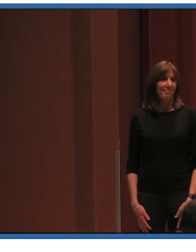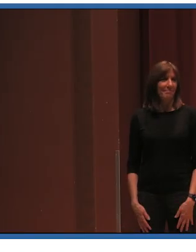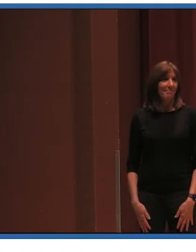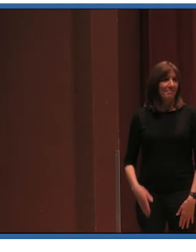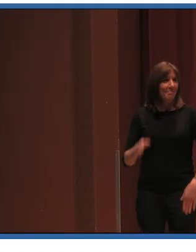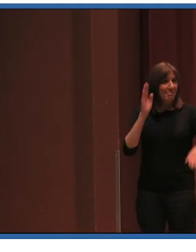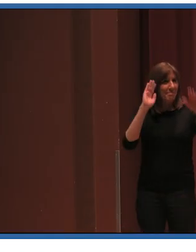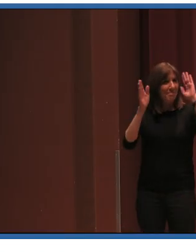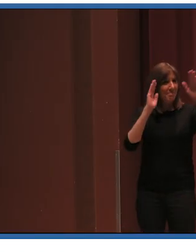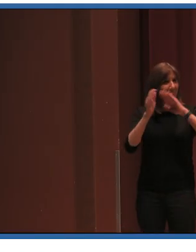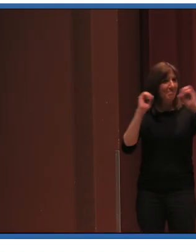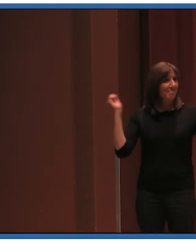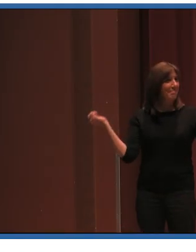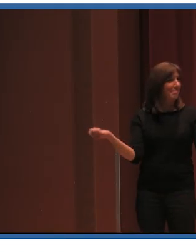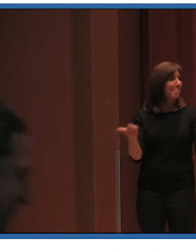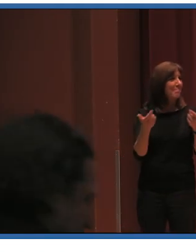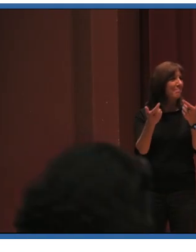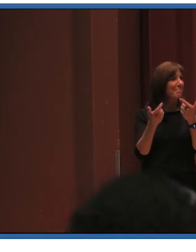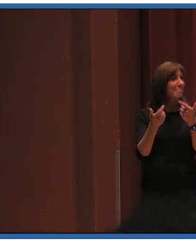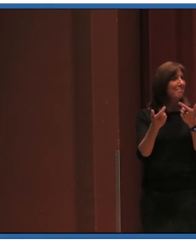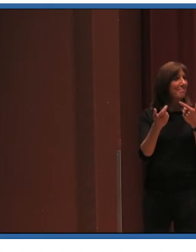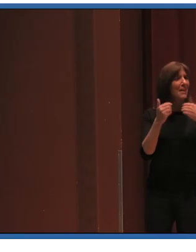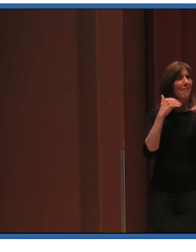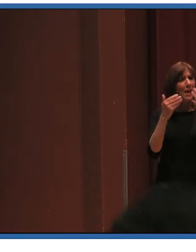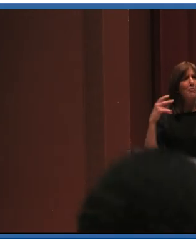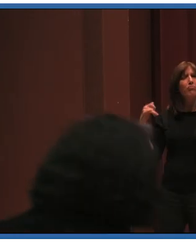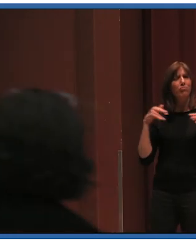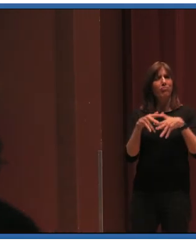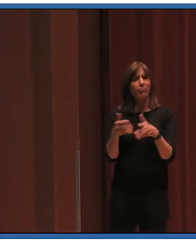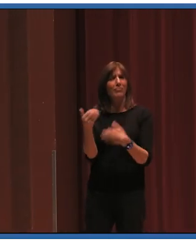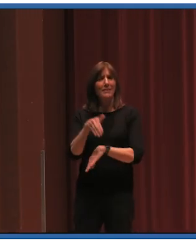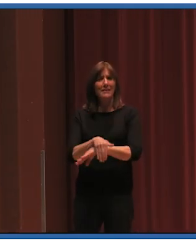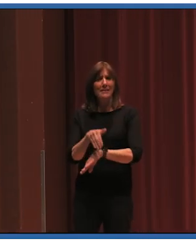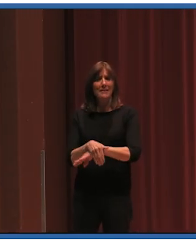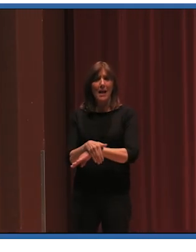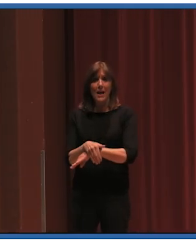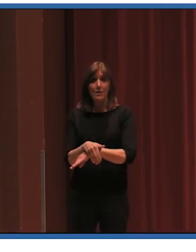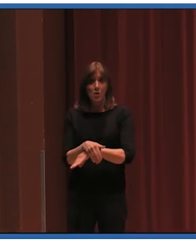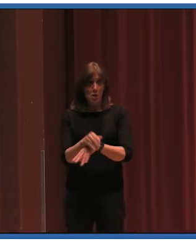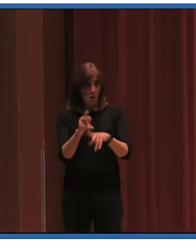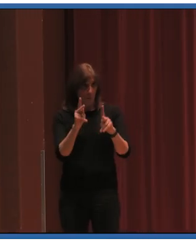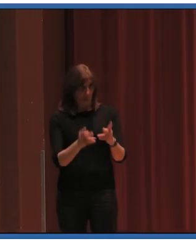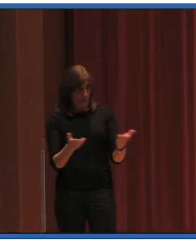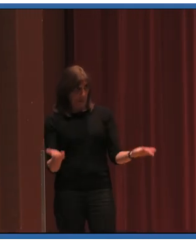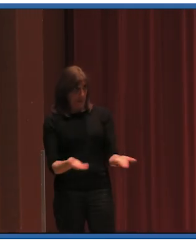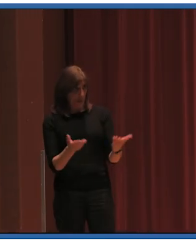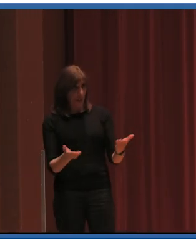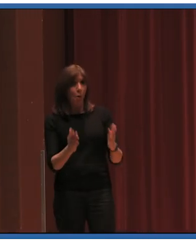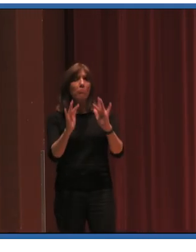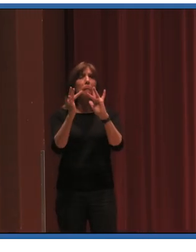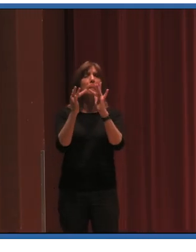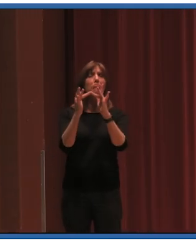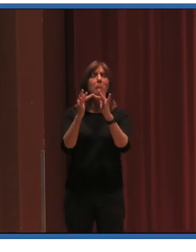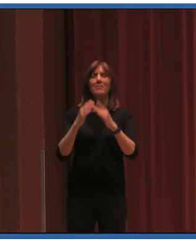Hi, everyone. Thank you for being here, whether you're in person or online. We appreciate